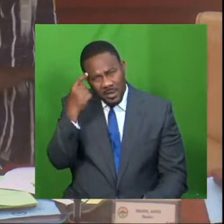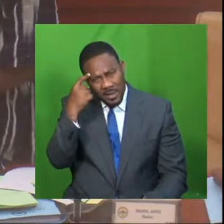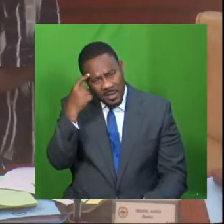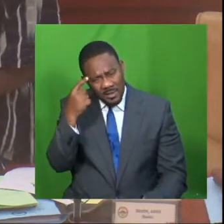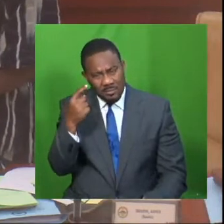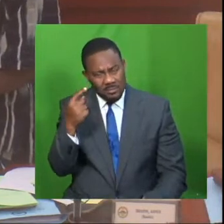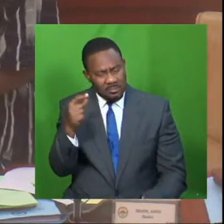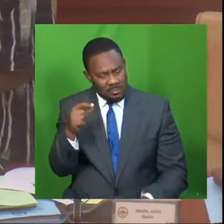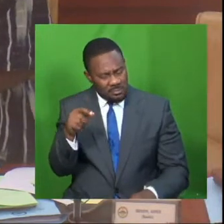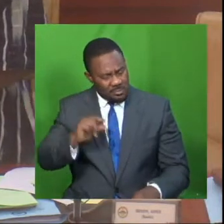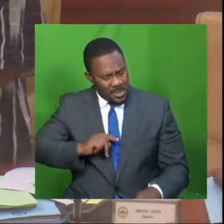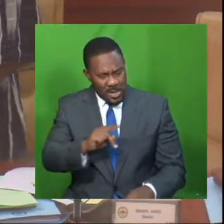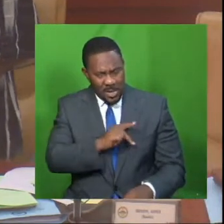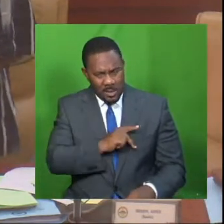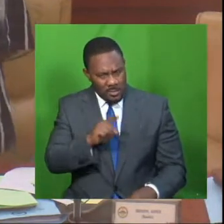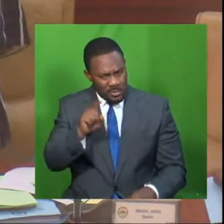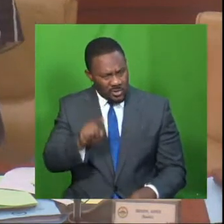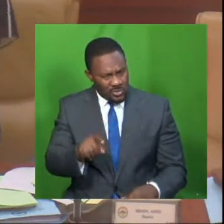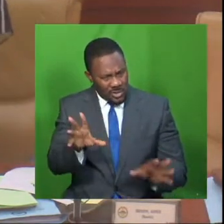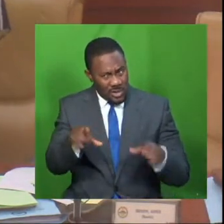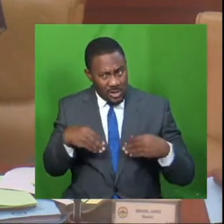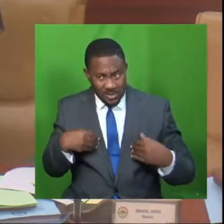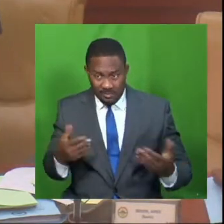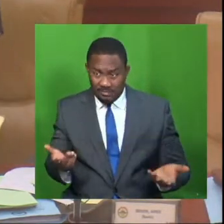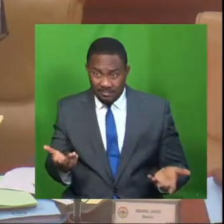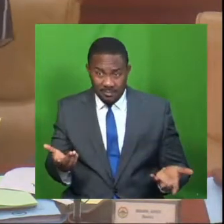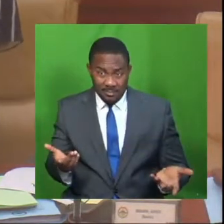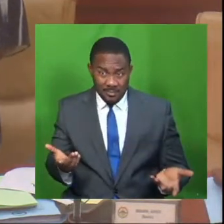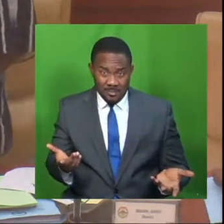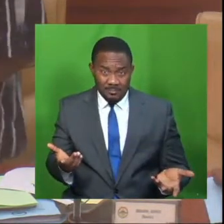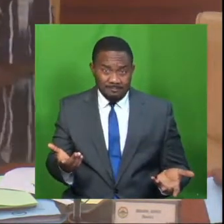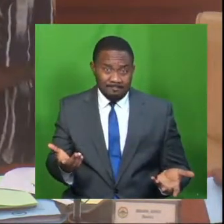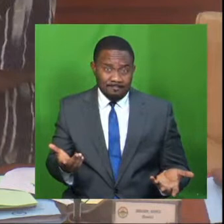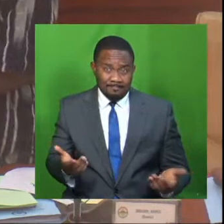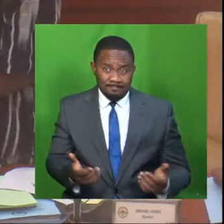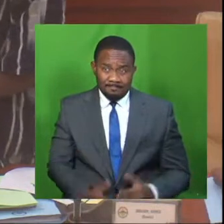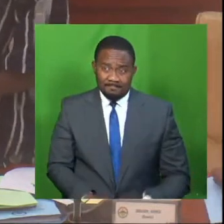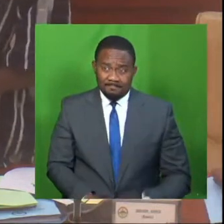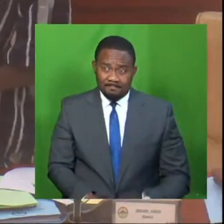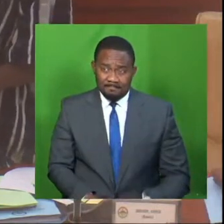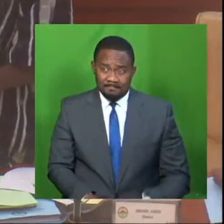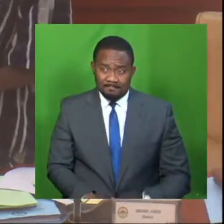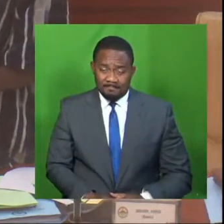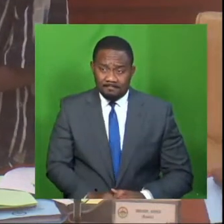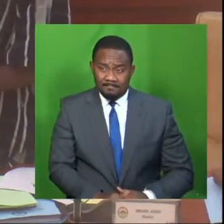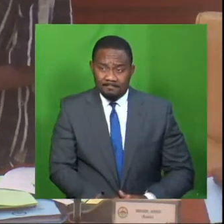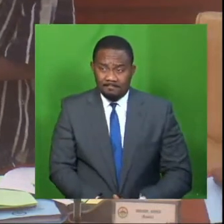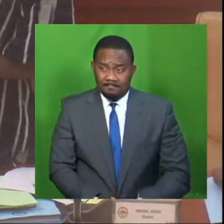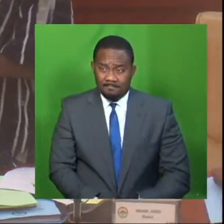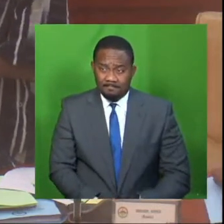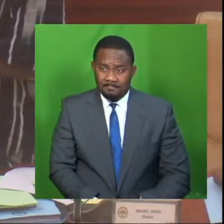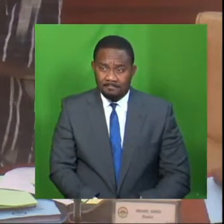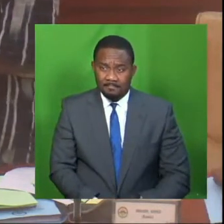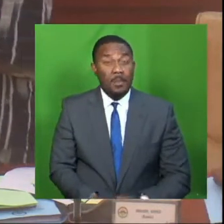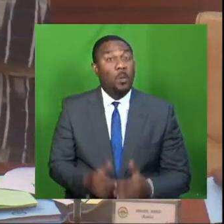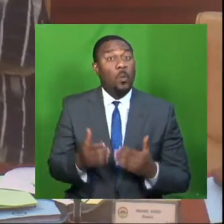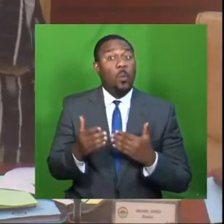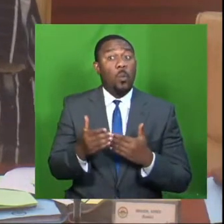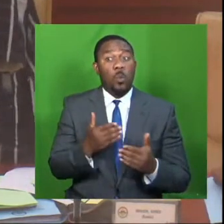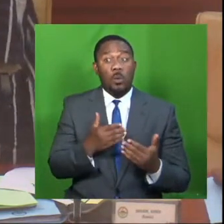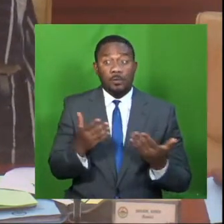personality of this country. You give a directive to a Minister of Finance to appear before the House and explain to the good people of Ghana